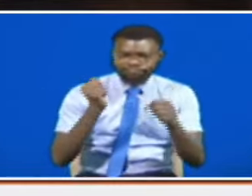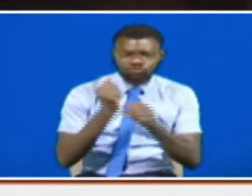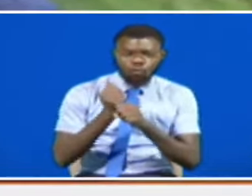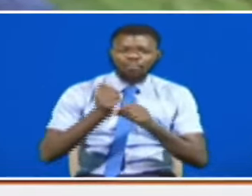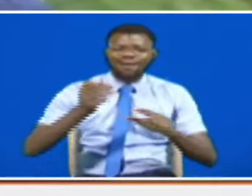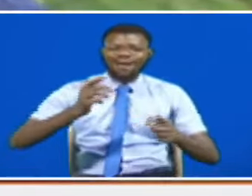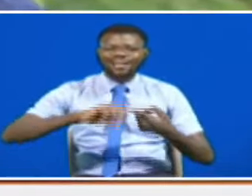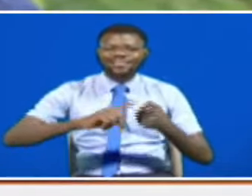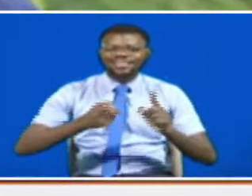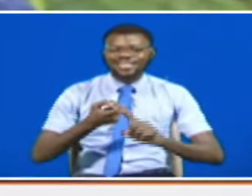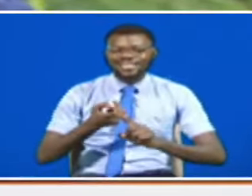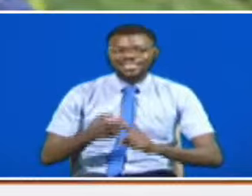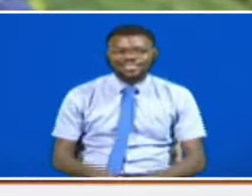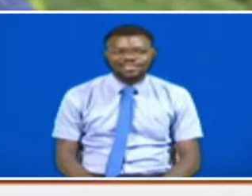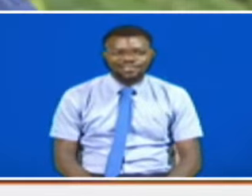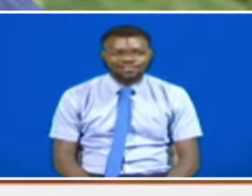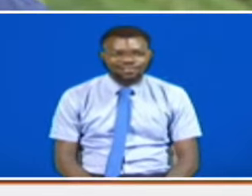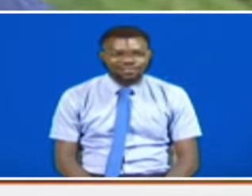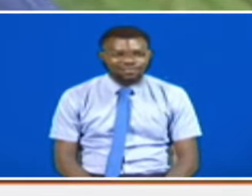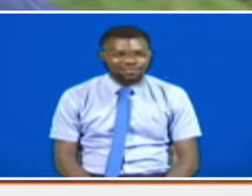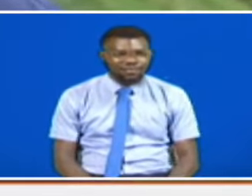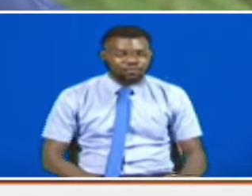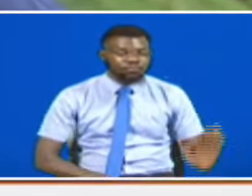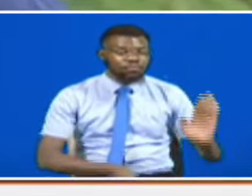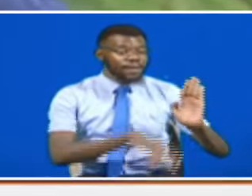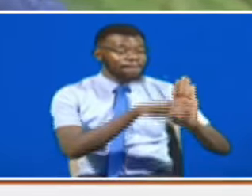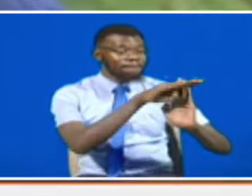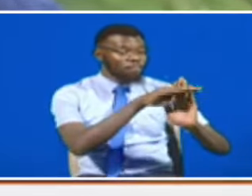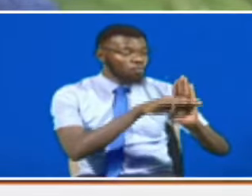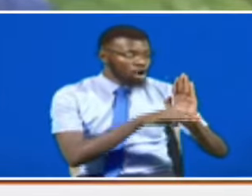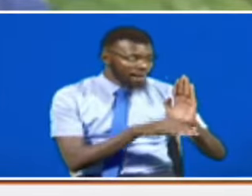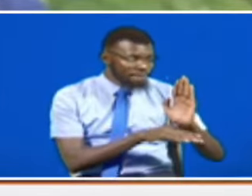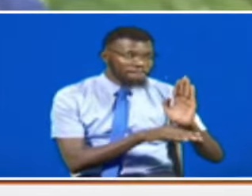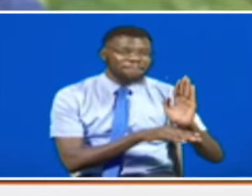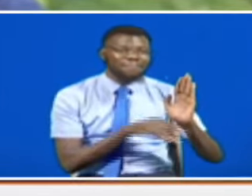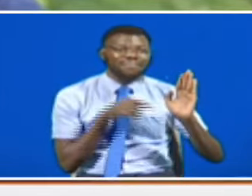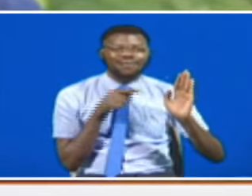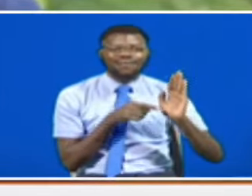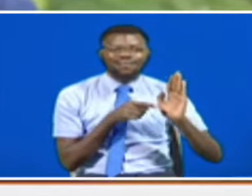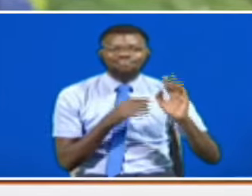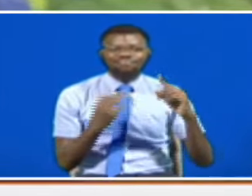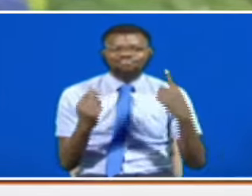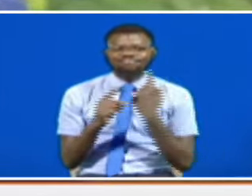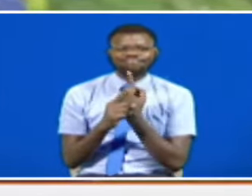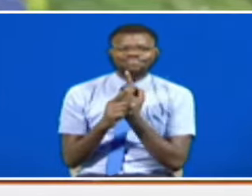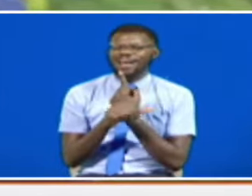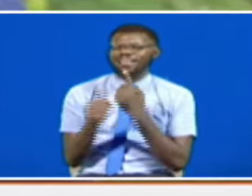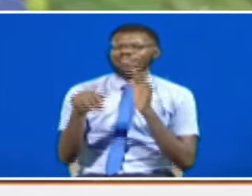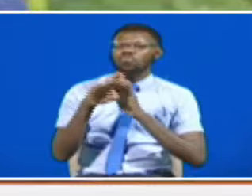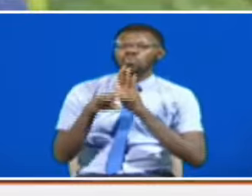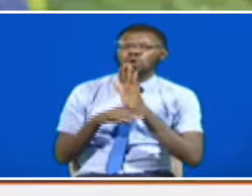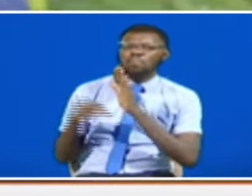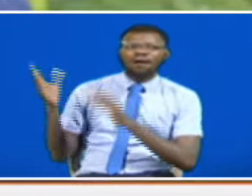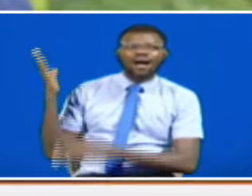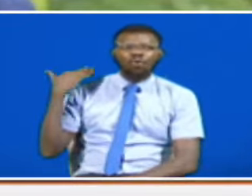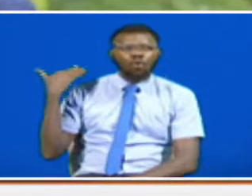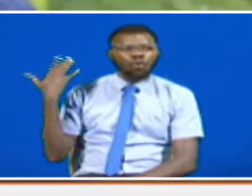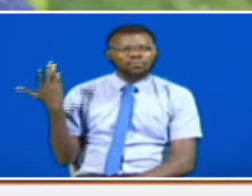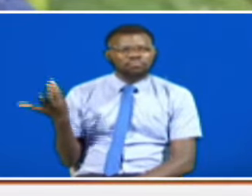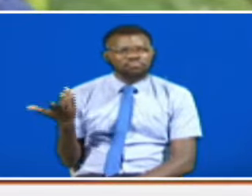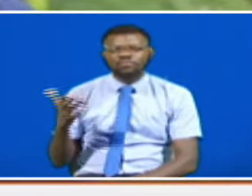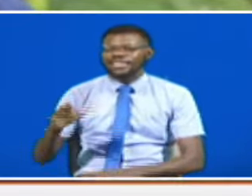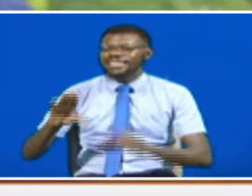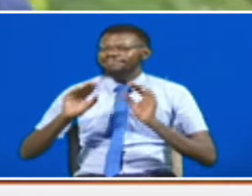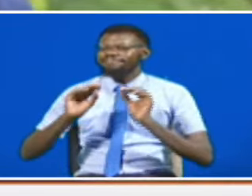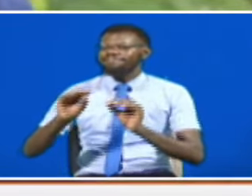standards. This kind of program is quite different from the traditional program, where everything is hands-on. And